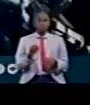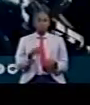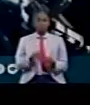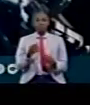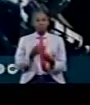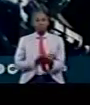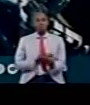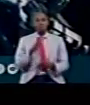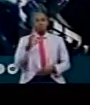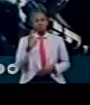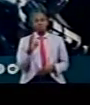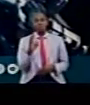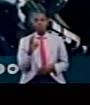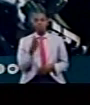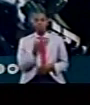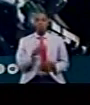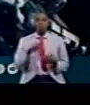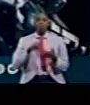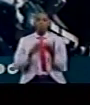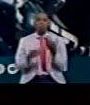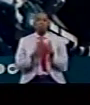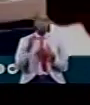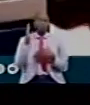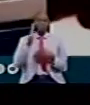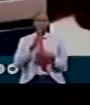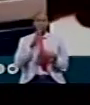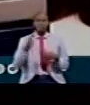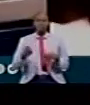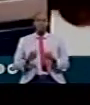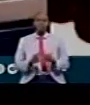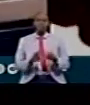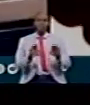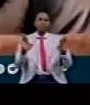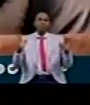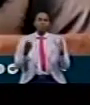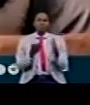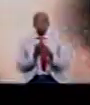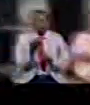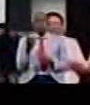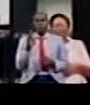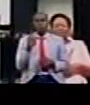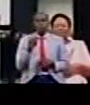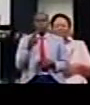and wonders. Make my children signs and wonders. In the name of Jesus.